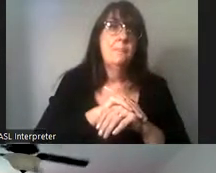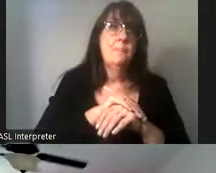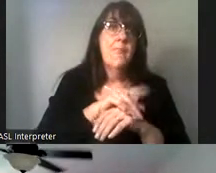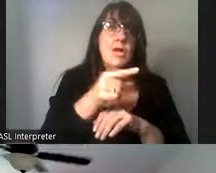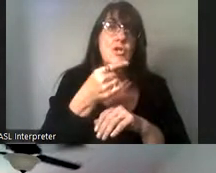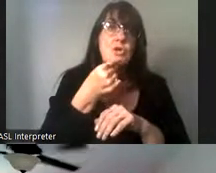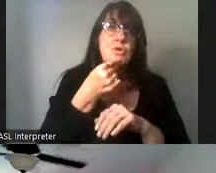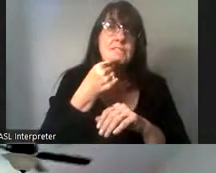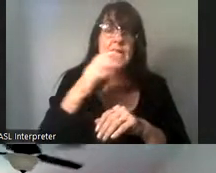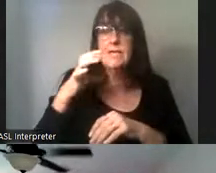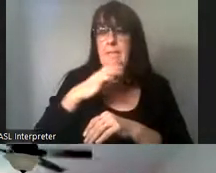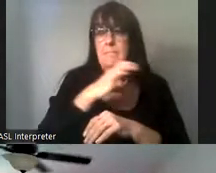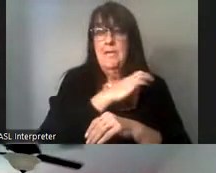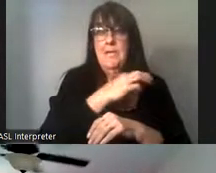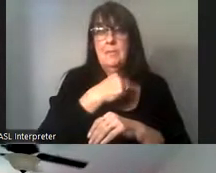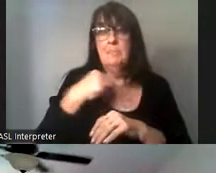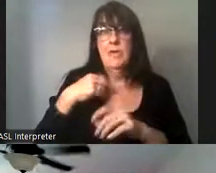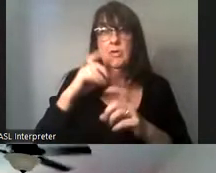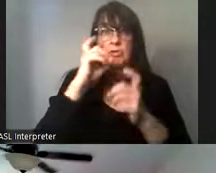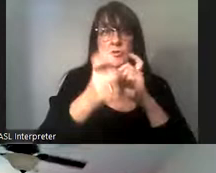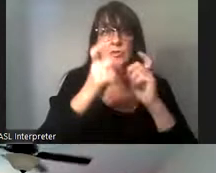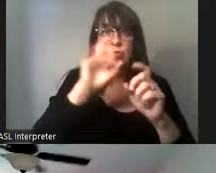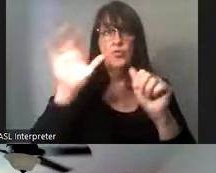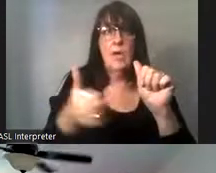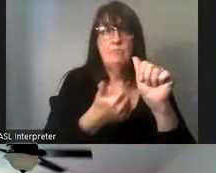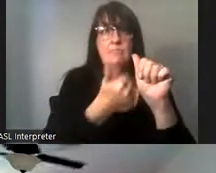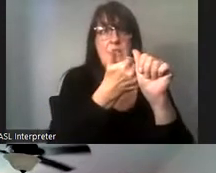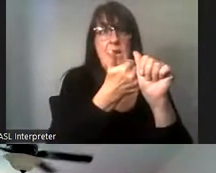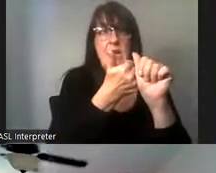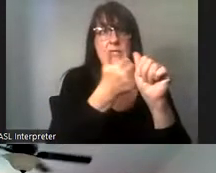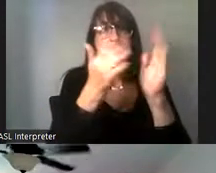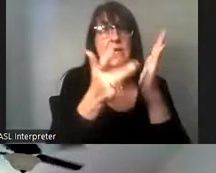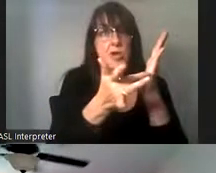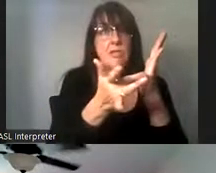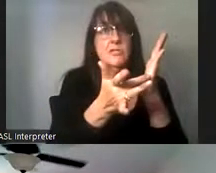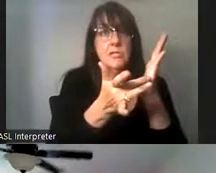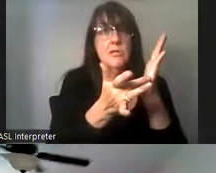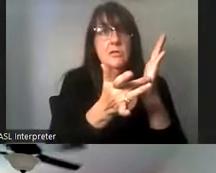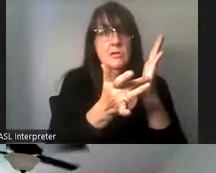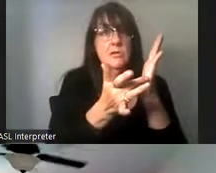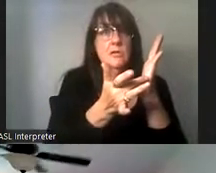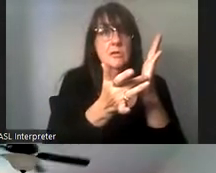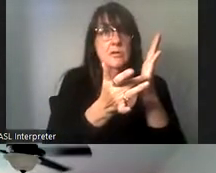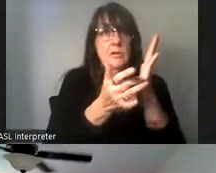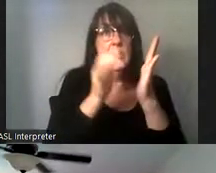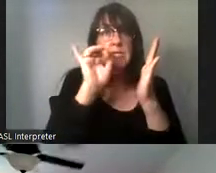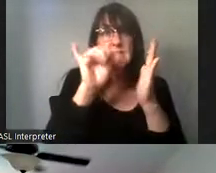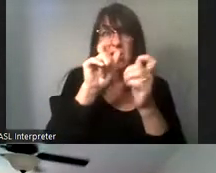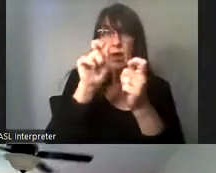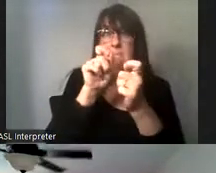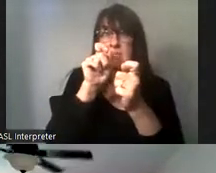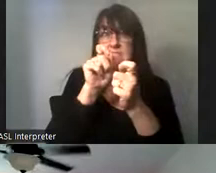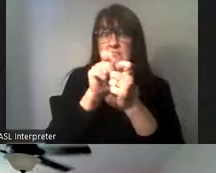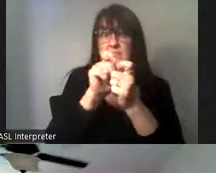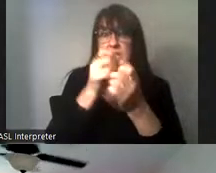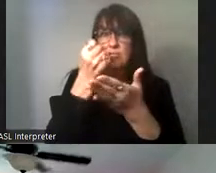of the committee members contributing to updated technology. Is there a particular